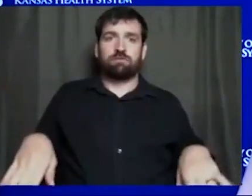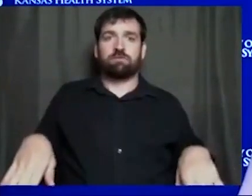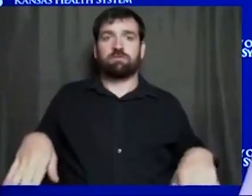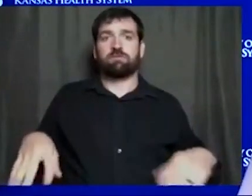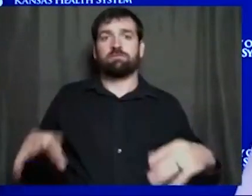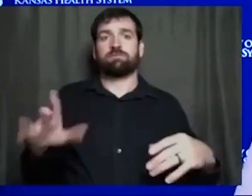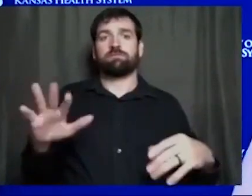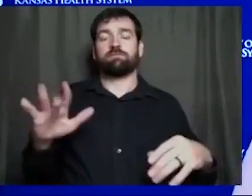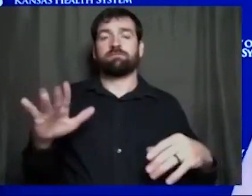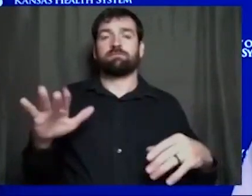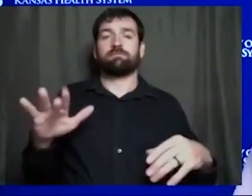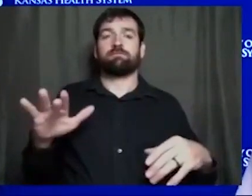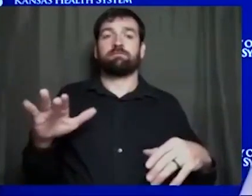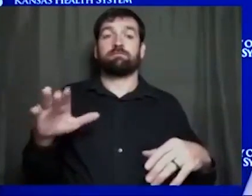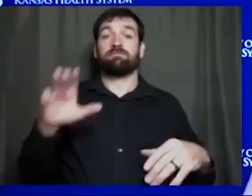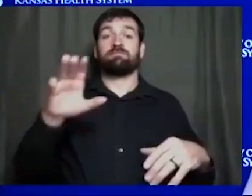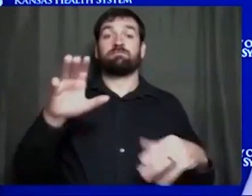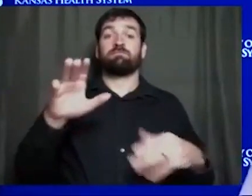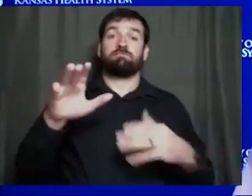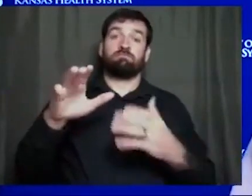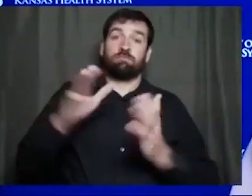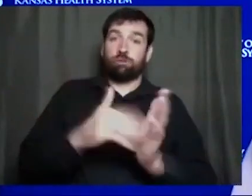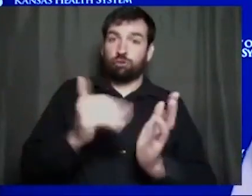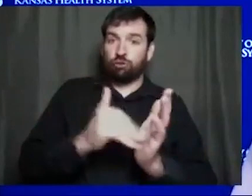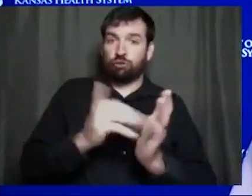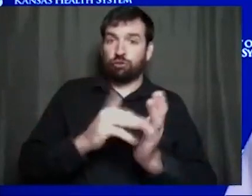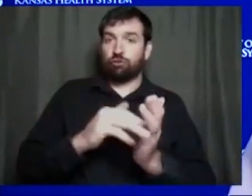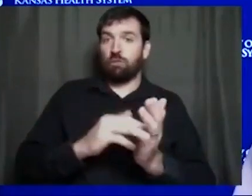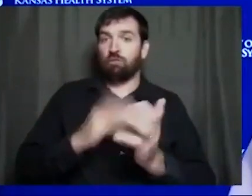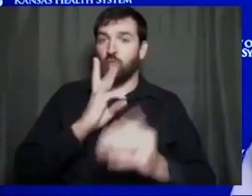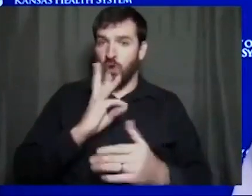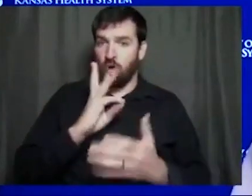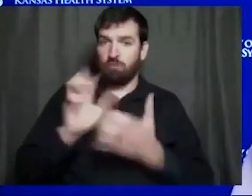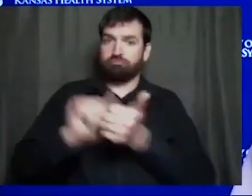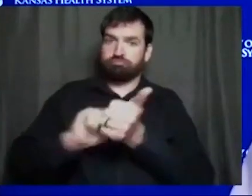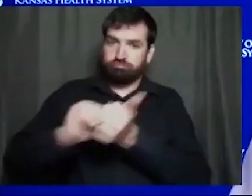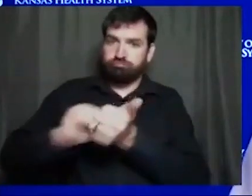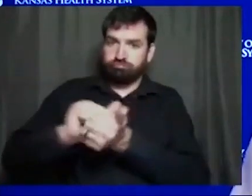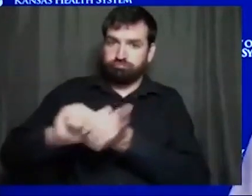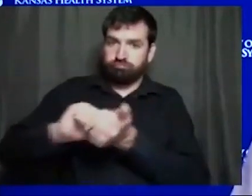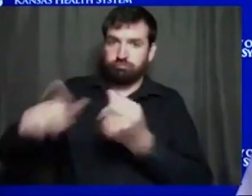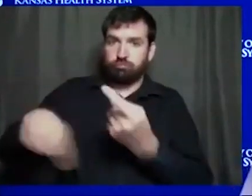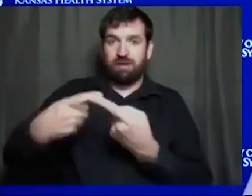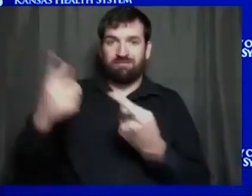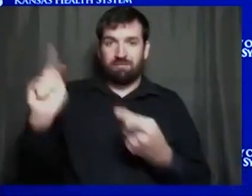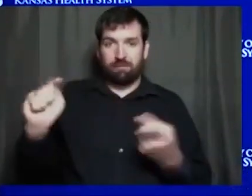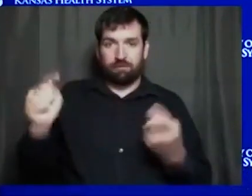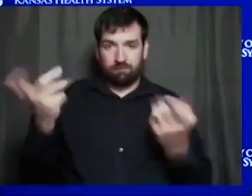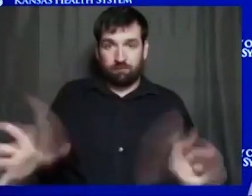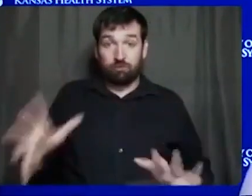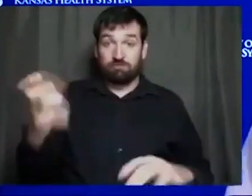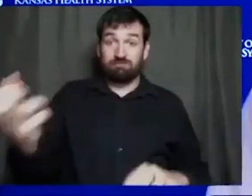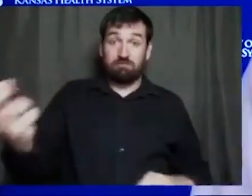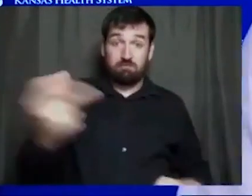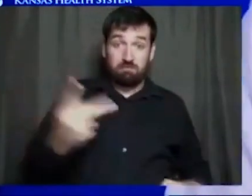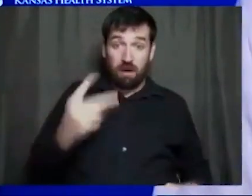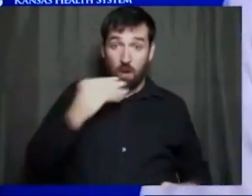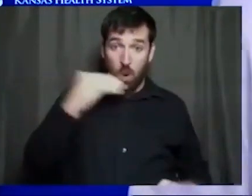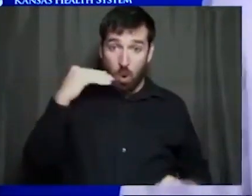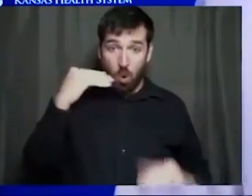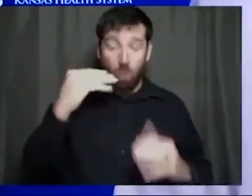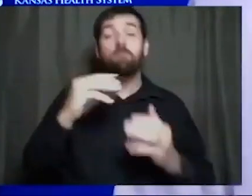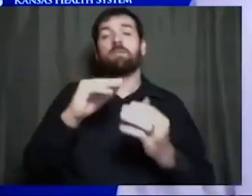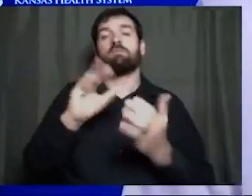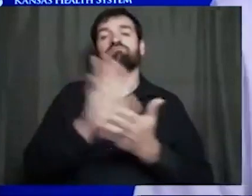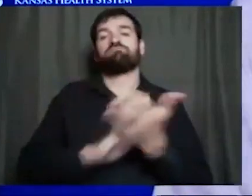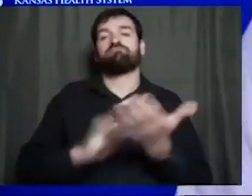the sink and soap and water after using the restroom, and then when they come home, have them wash their hands, and certainly continue to promote that. But